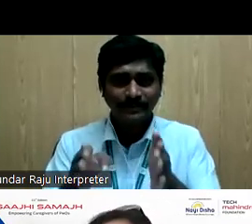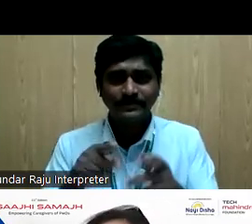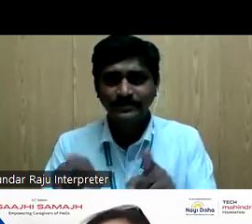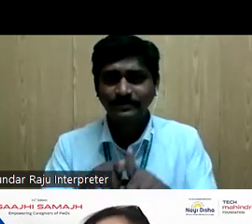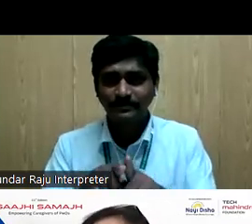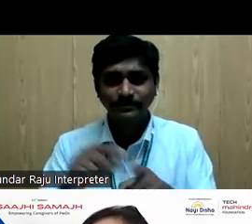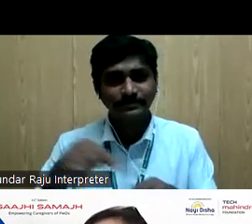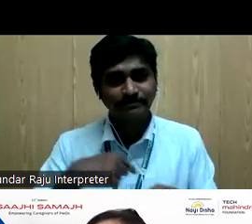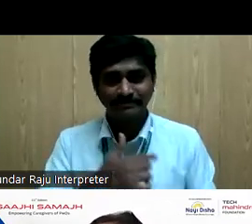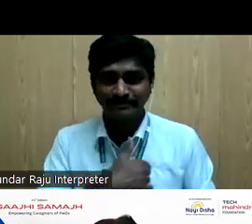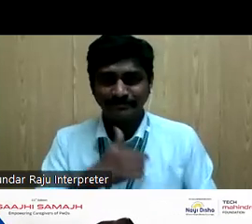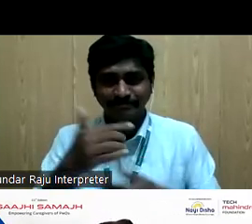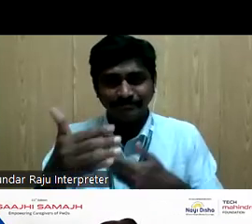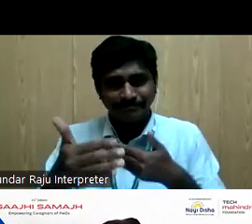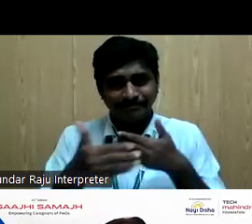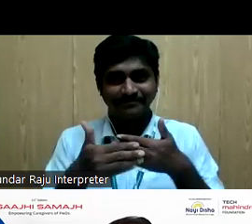heart as being a caregiver.